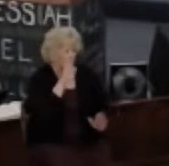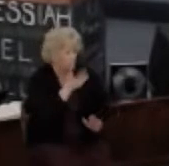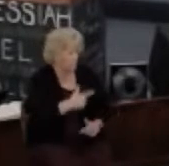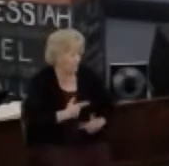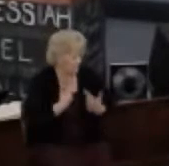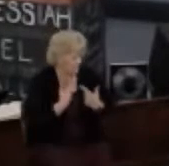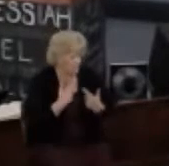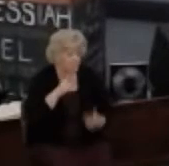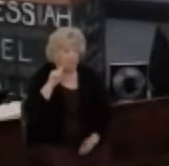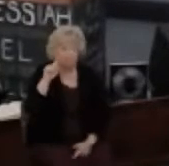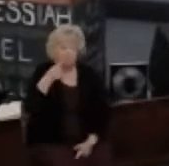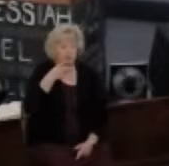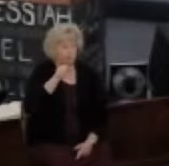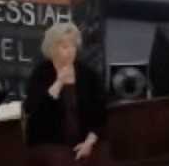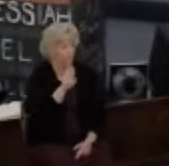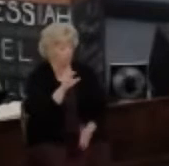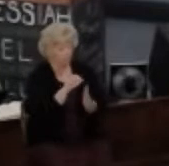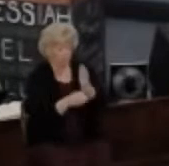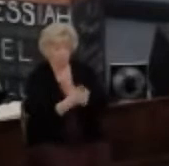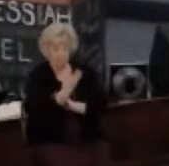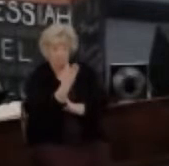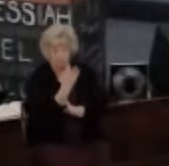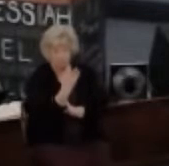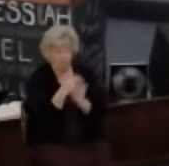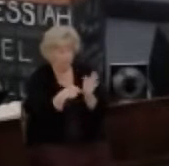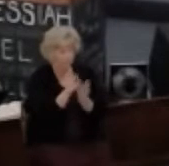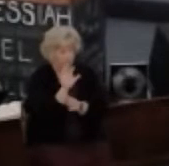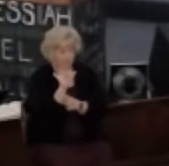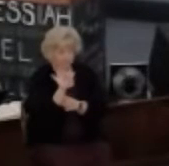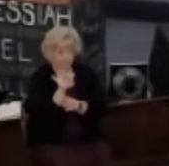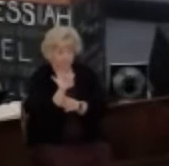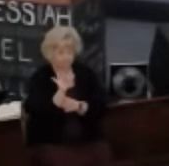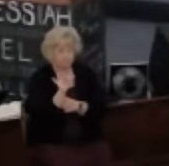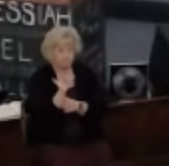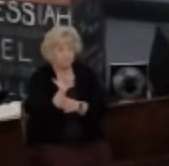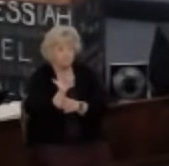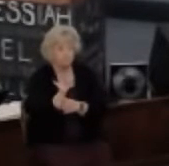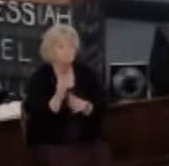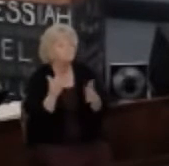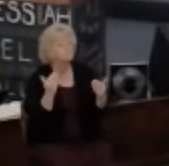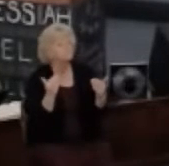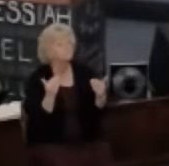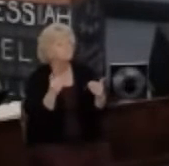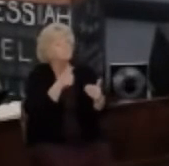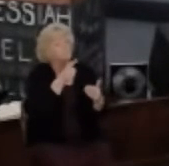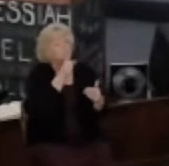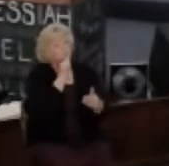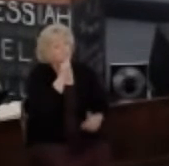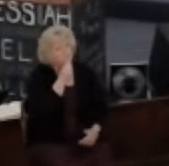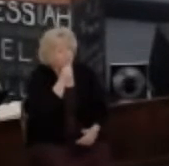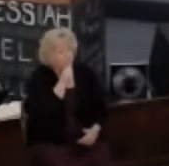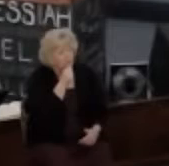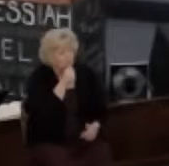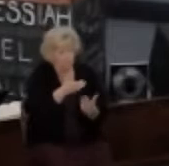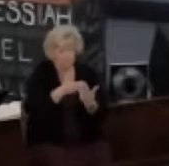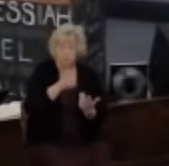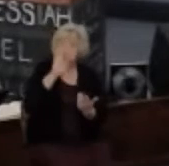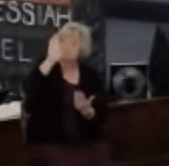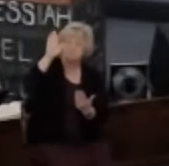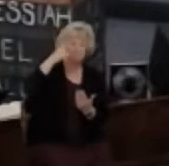1 Peter chapter 4, verse 19. "So then, those who suffer according to God's